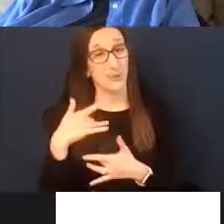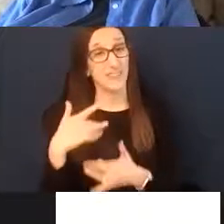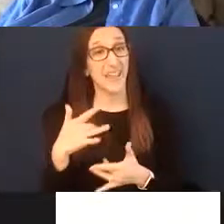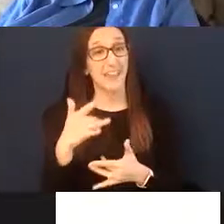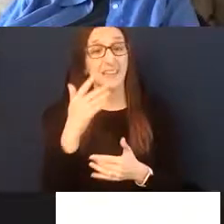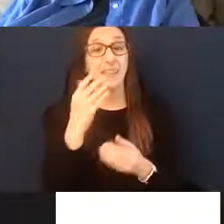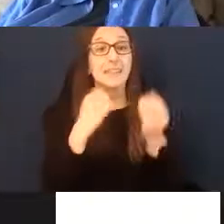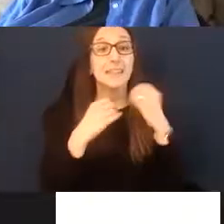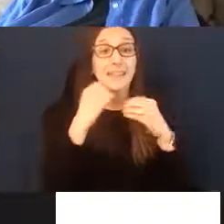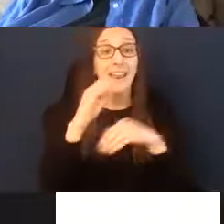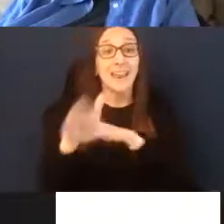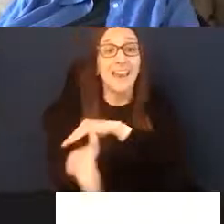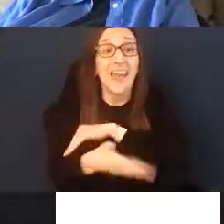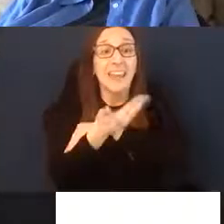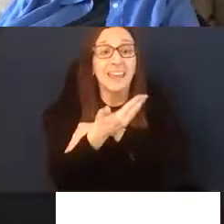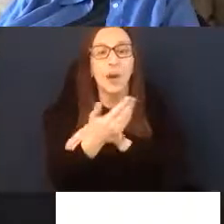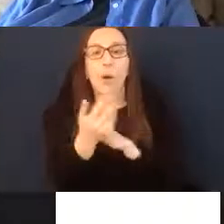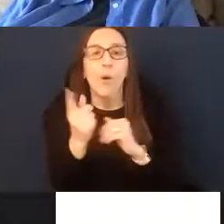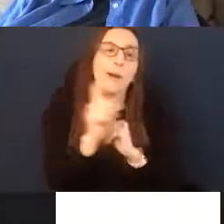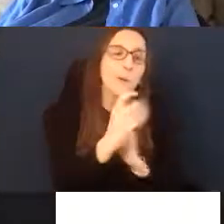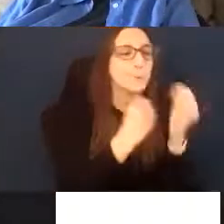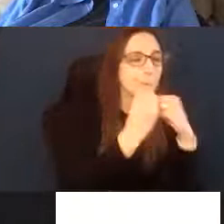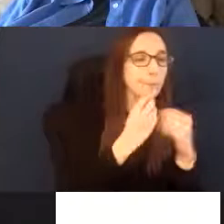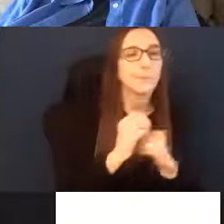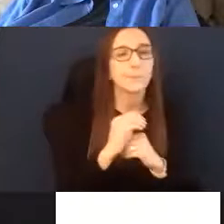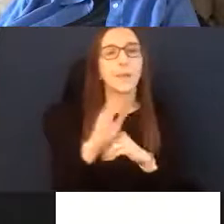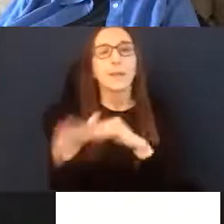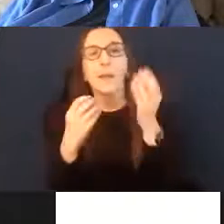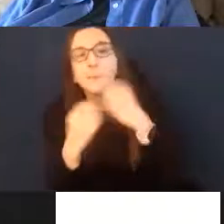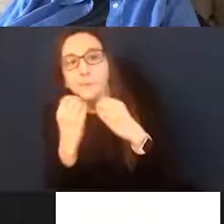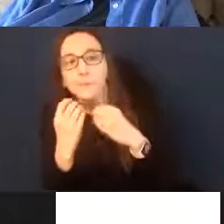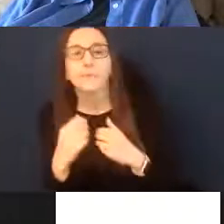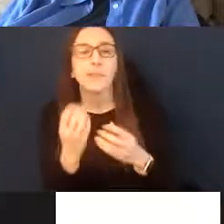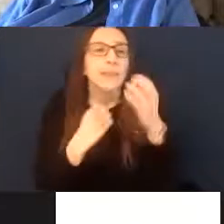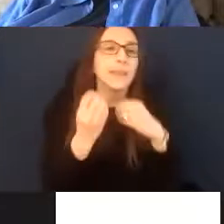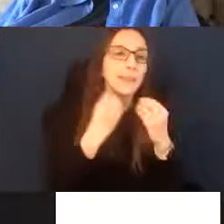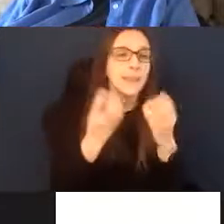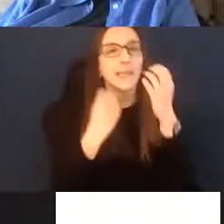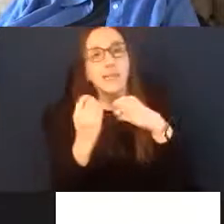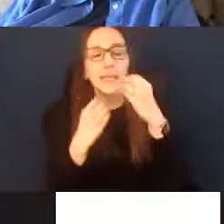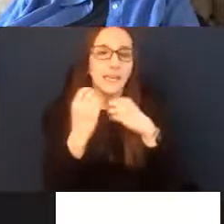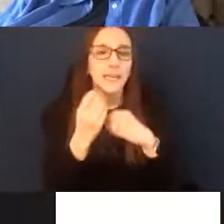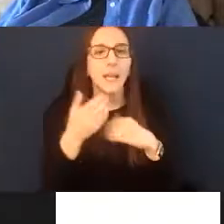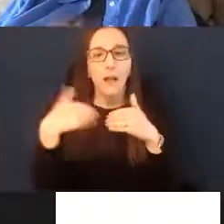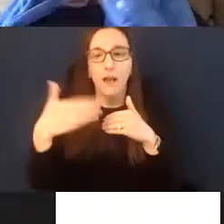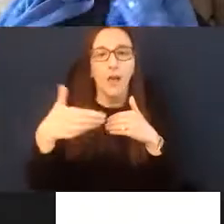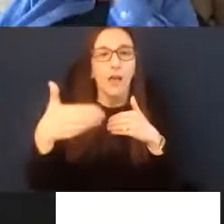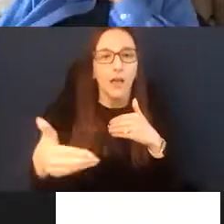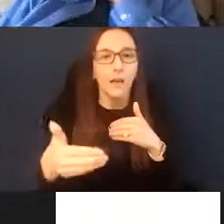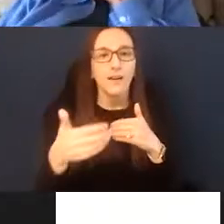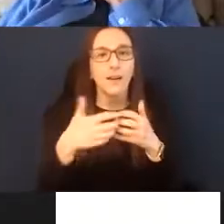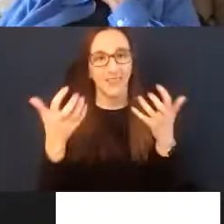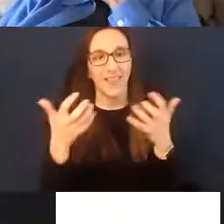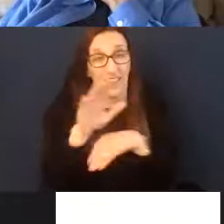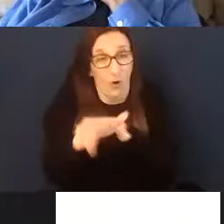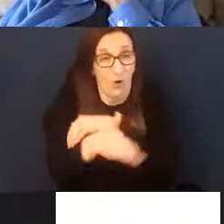are someone who are snacking and eating from the moment that they wake up to the moment that they go to bed, and even those late